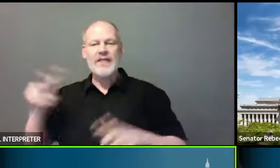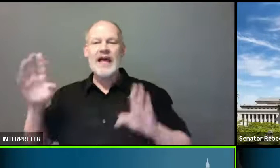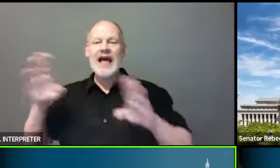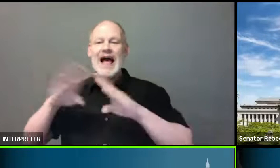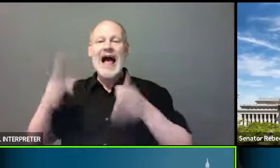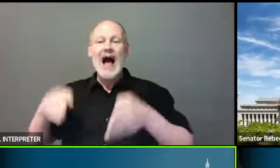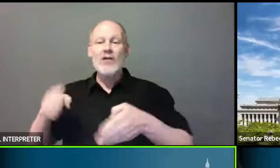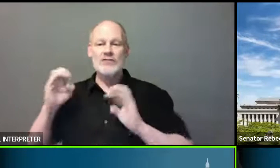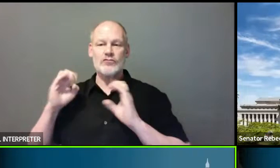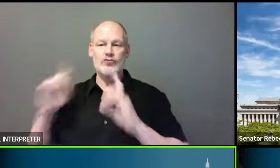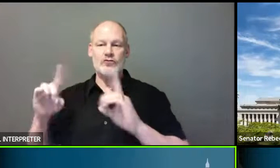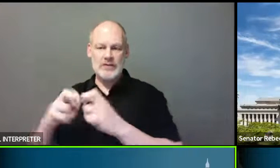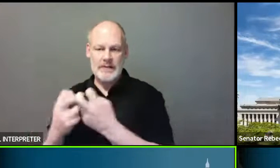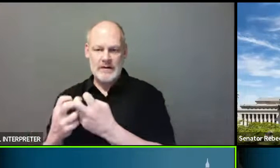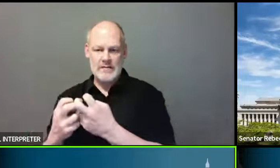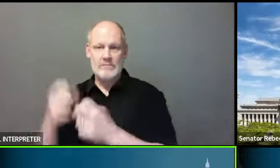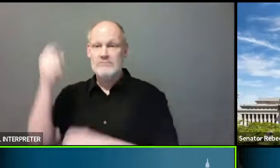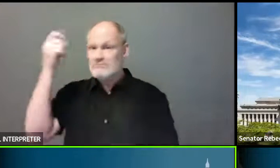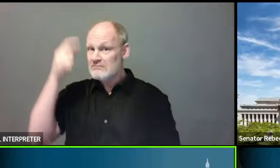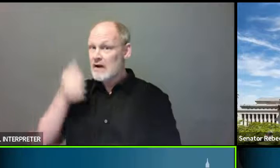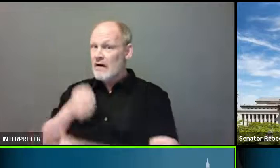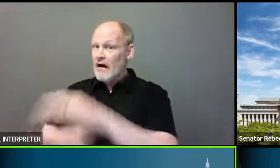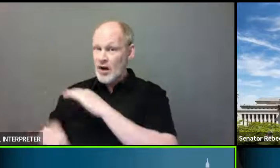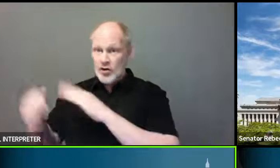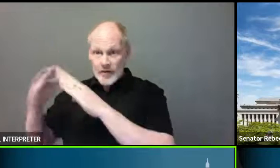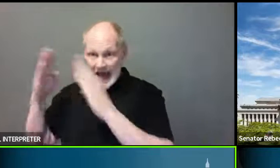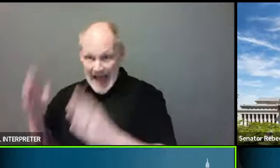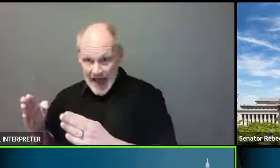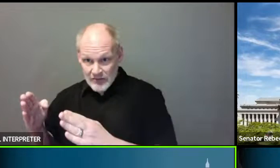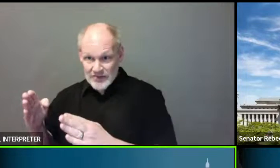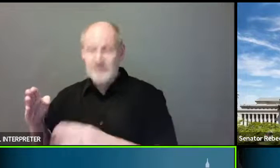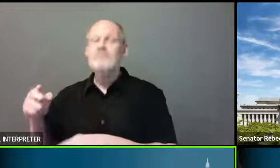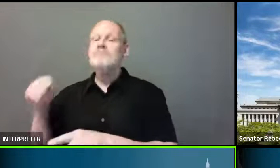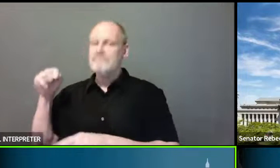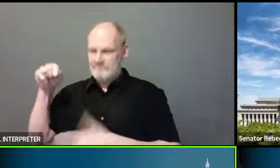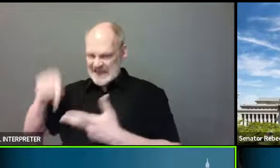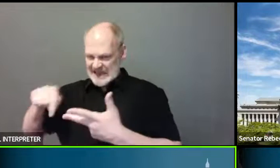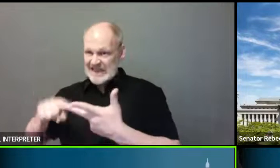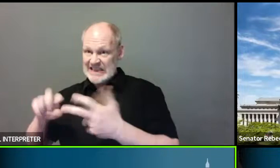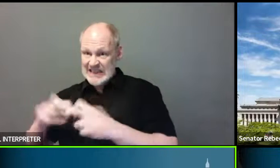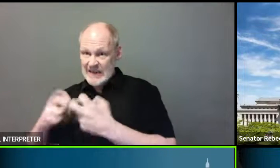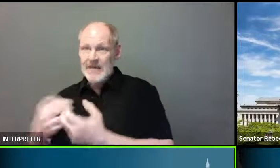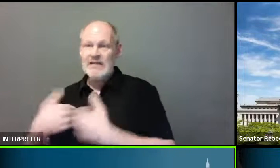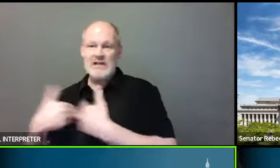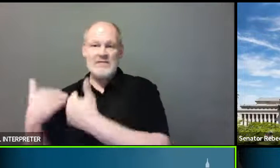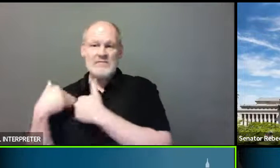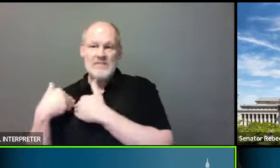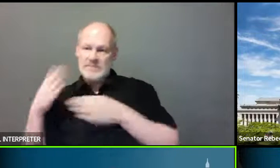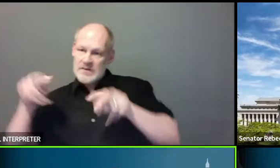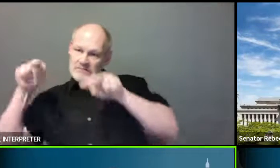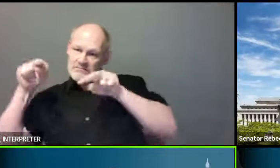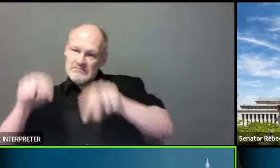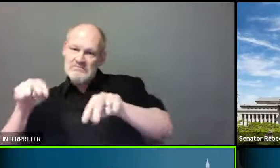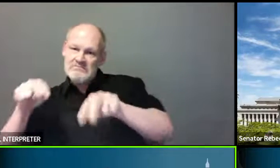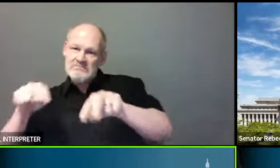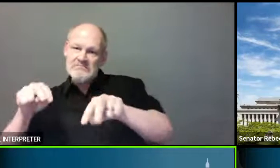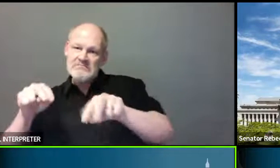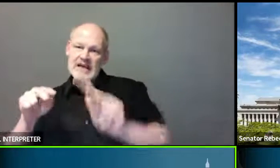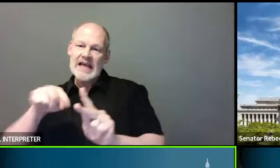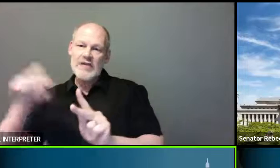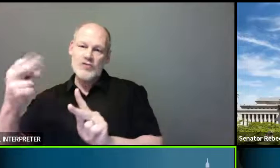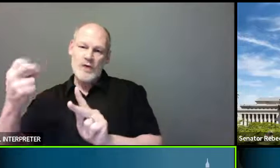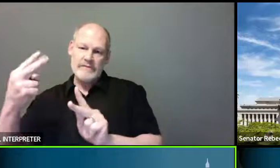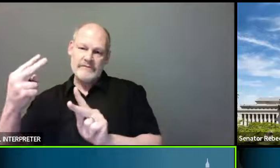Committee, which in the House of Representatives has jurisdiction over K-12. We have separate committees. In